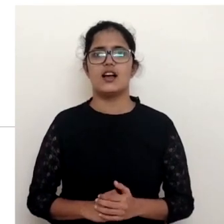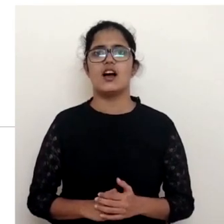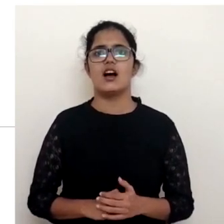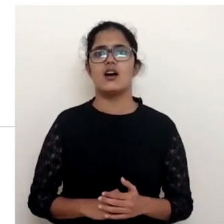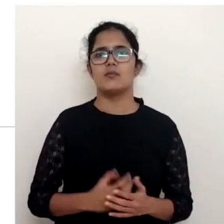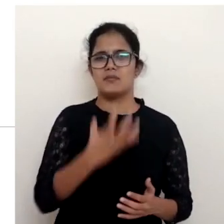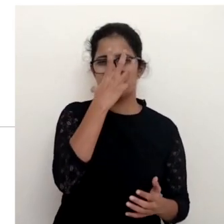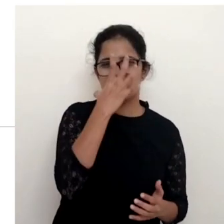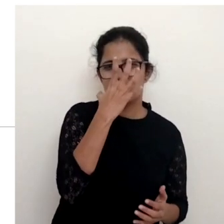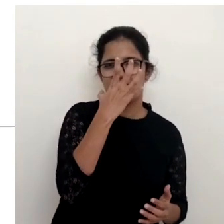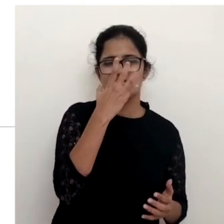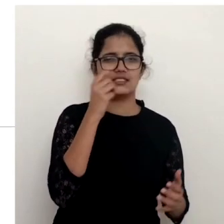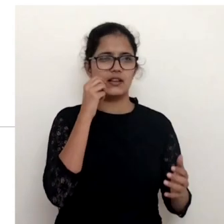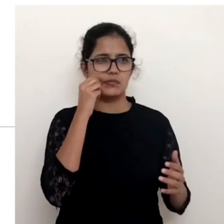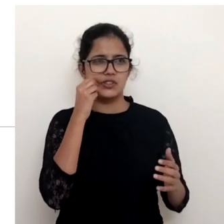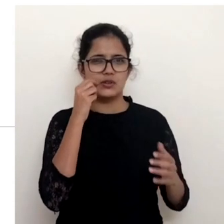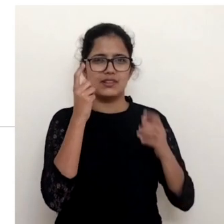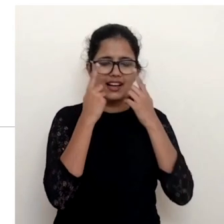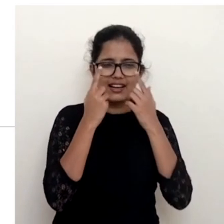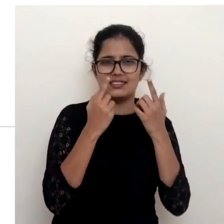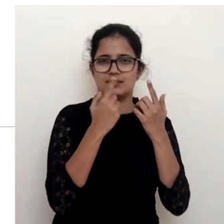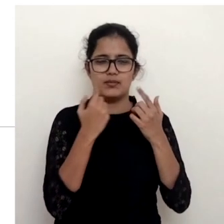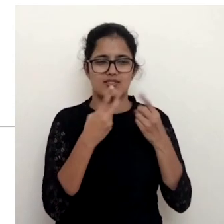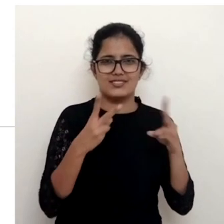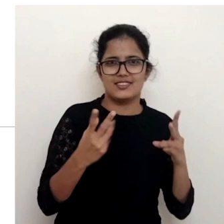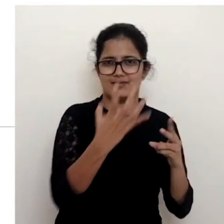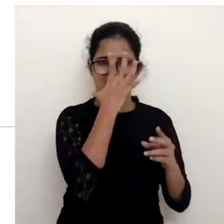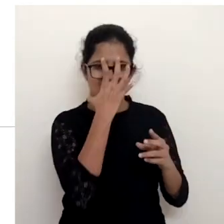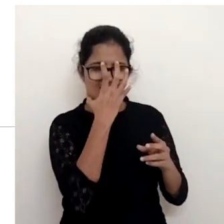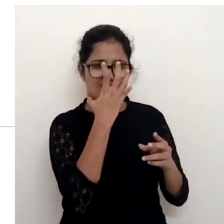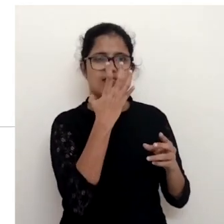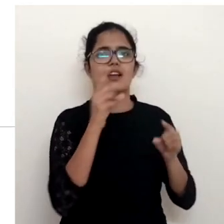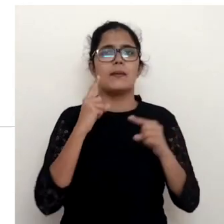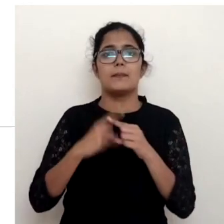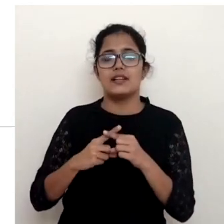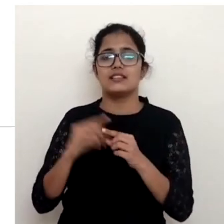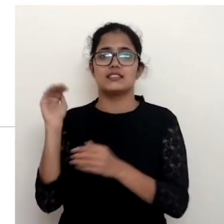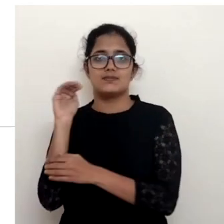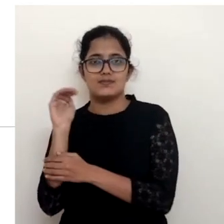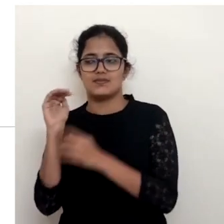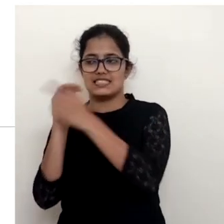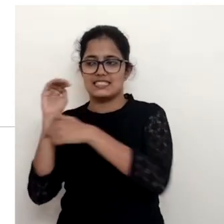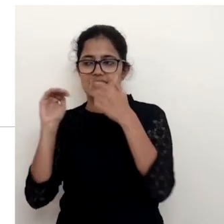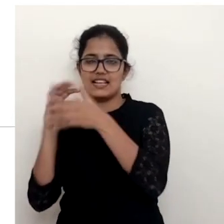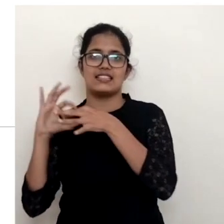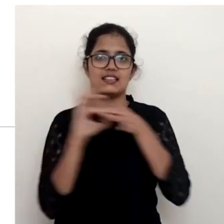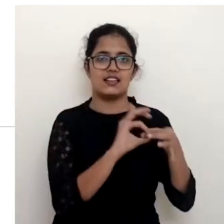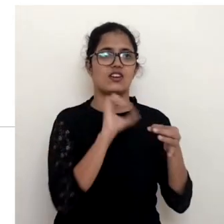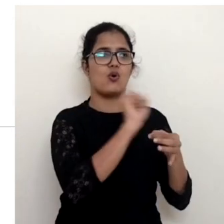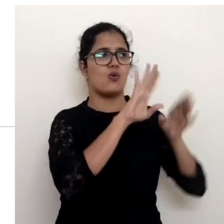She's marrying human features of a mask with the fanning opening of a serpent's